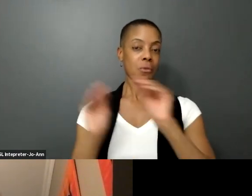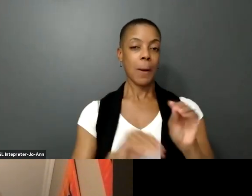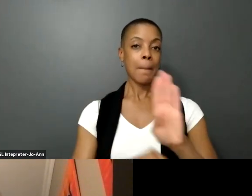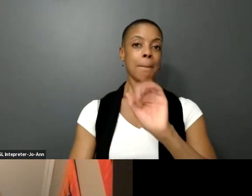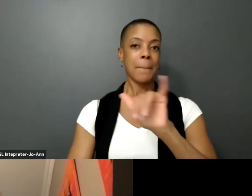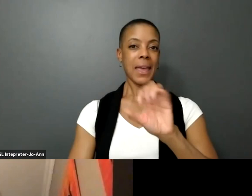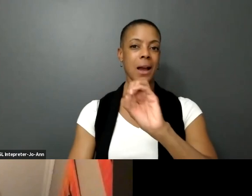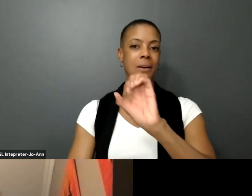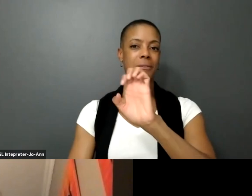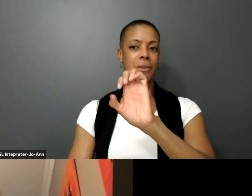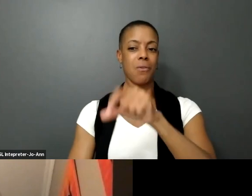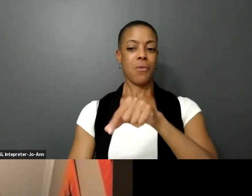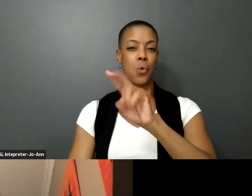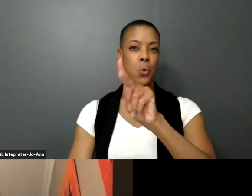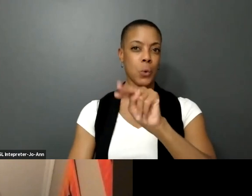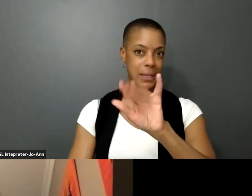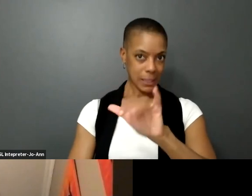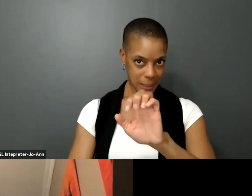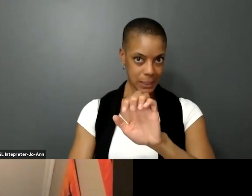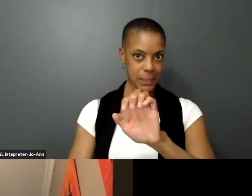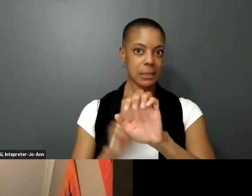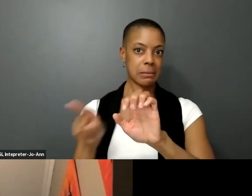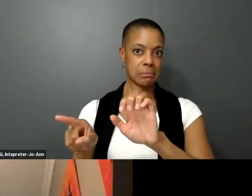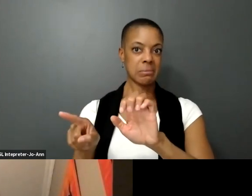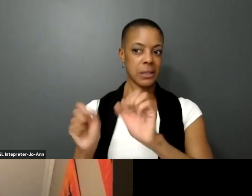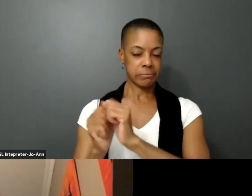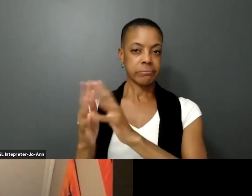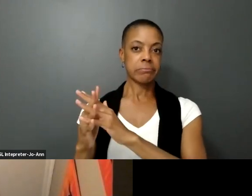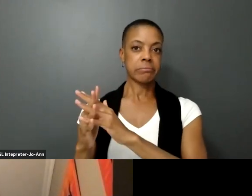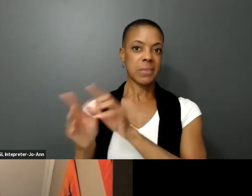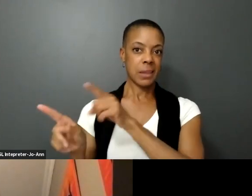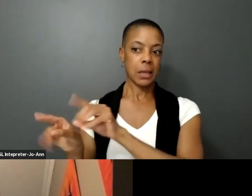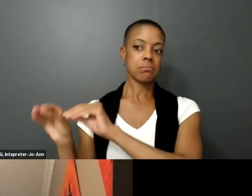and our history is embedded at the Bay of Quinte.